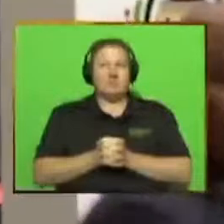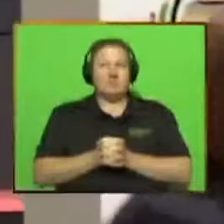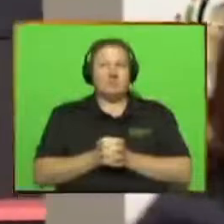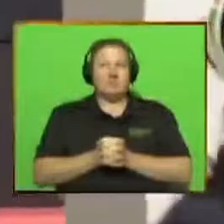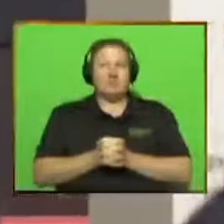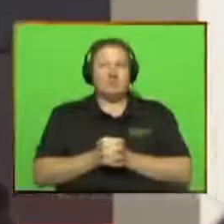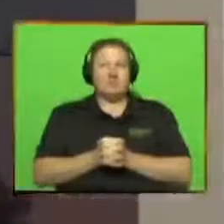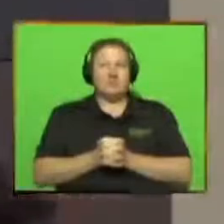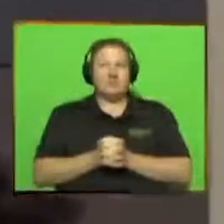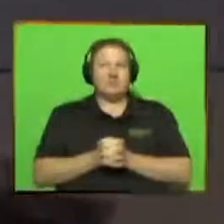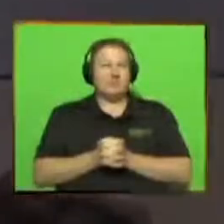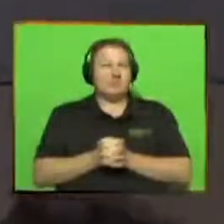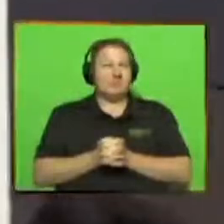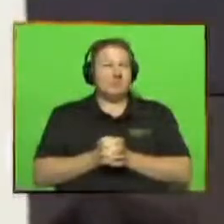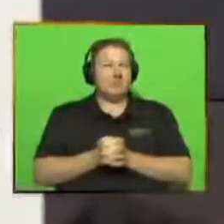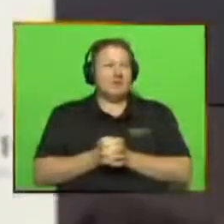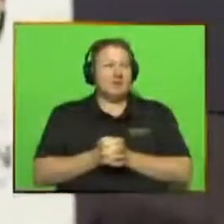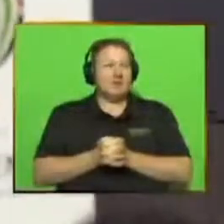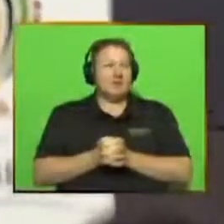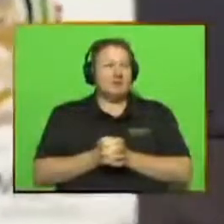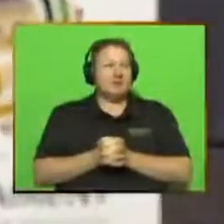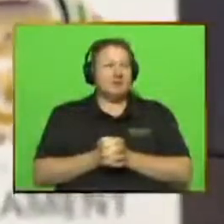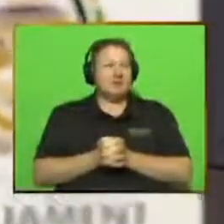C stand.